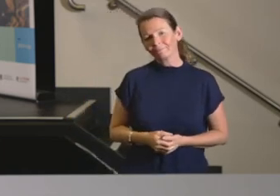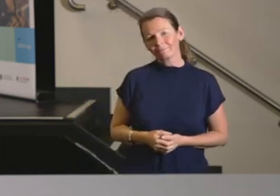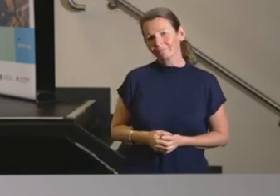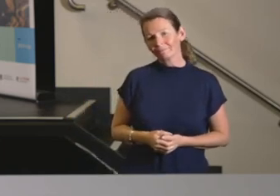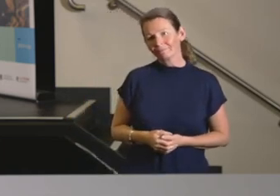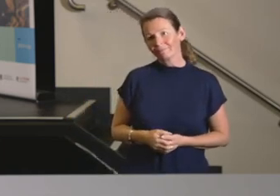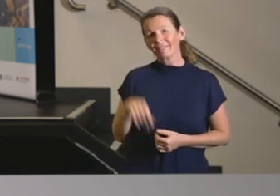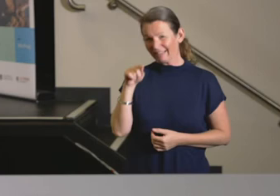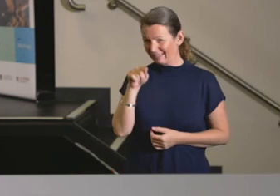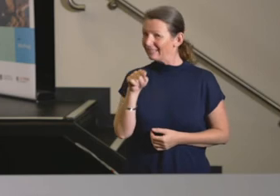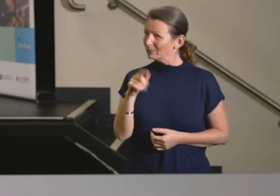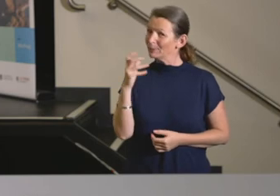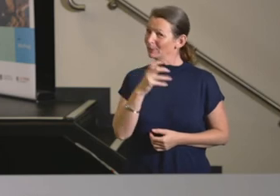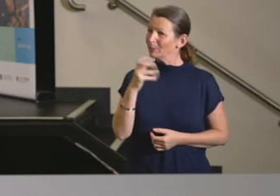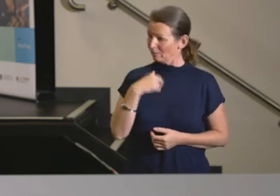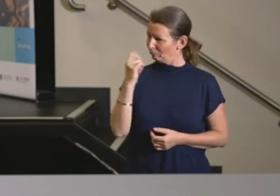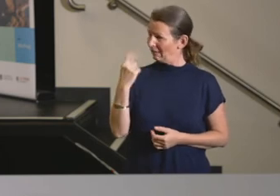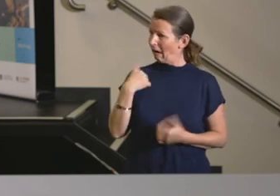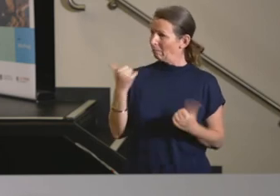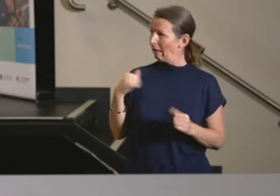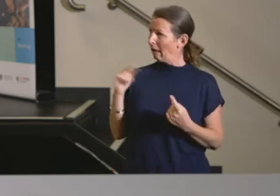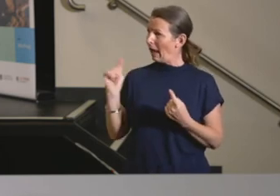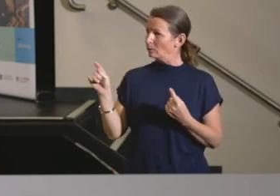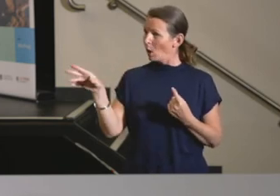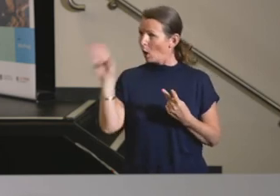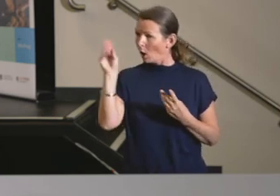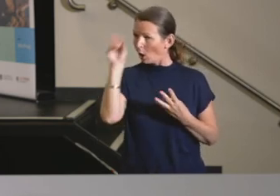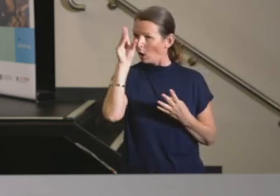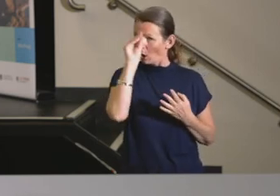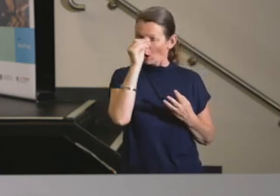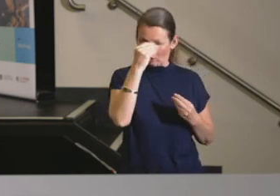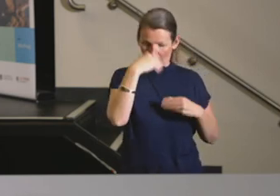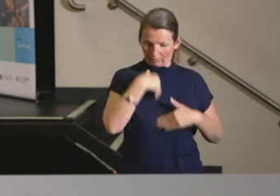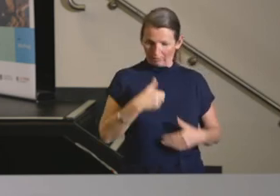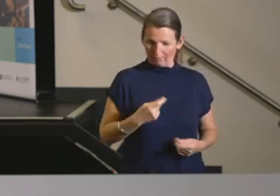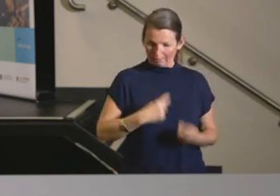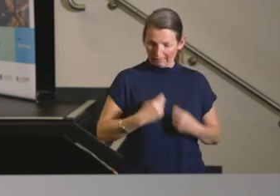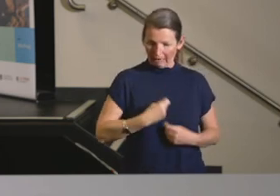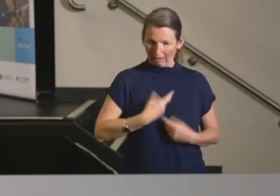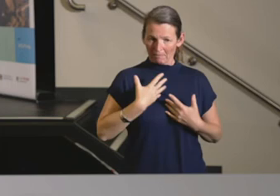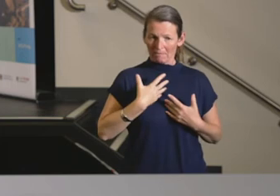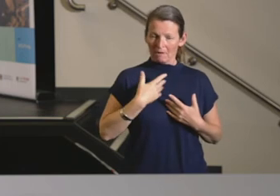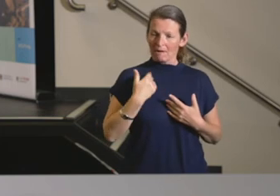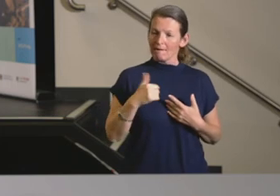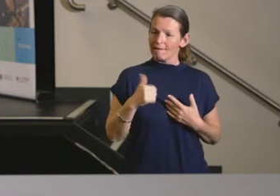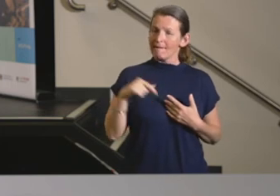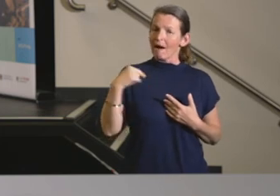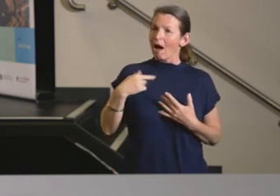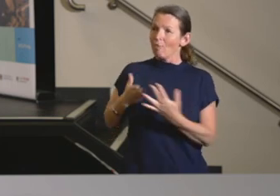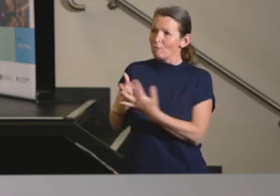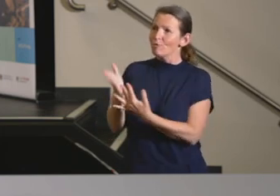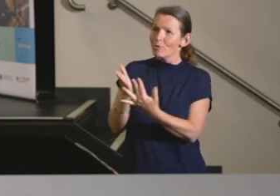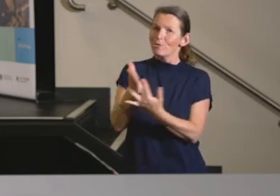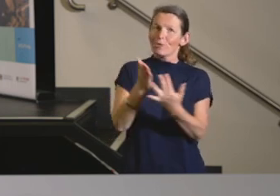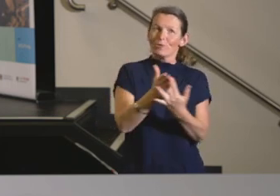think that's a very humbling reflection, is really how do we help build, what are the processes, not sure